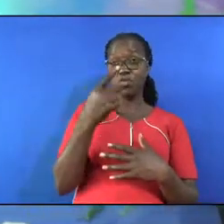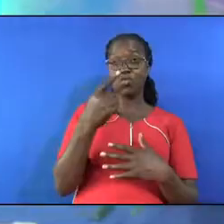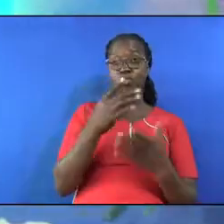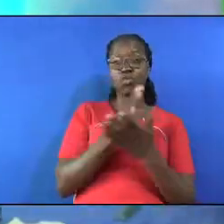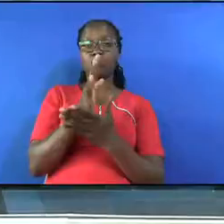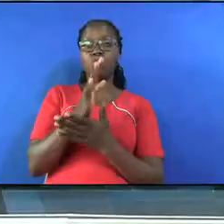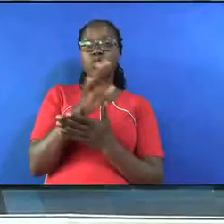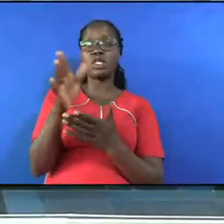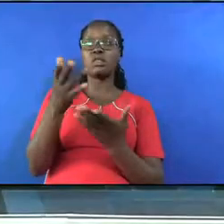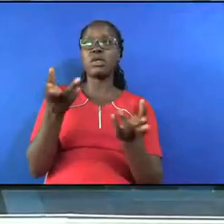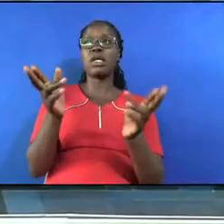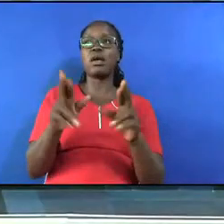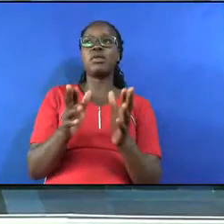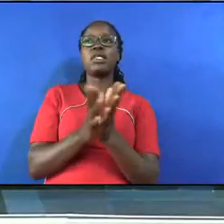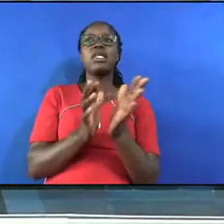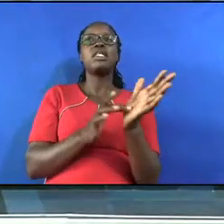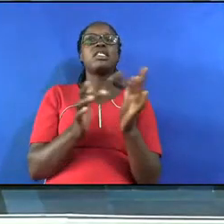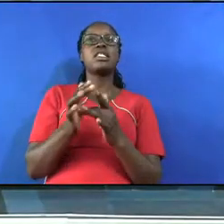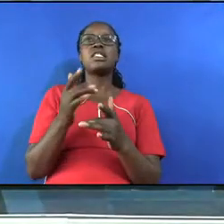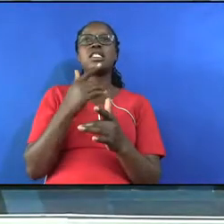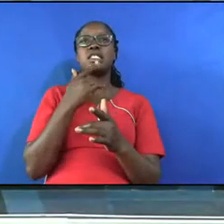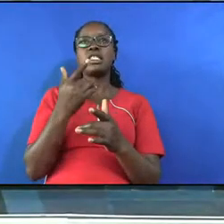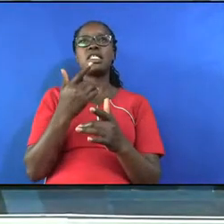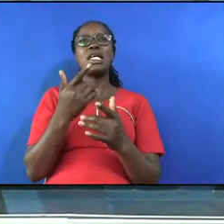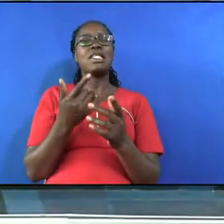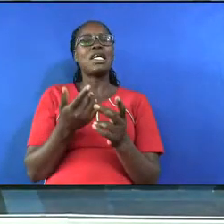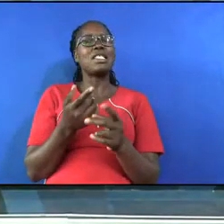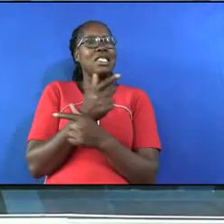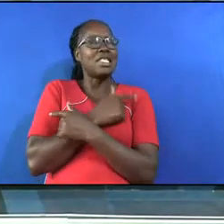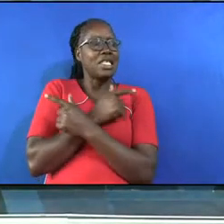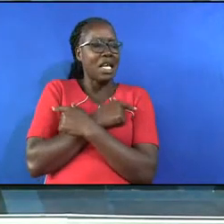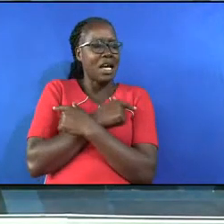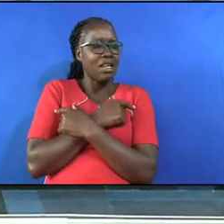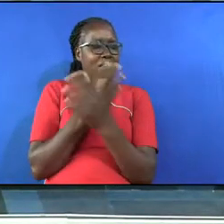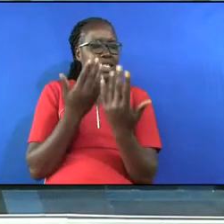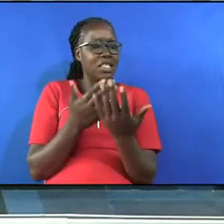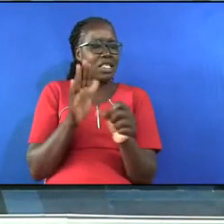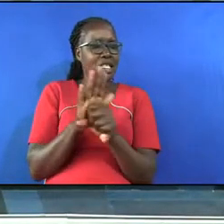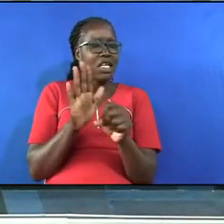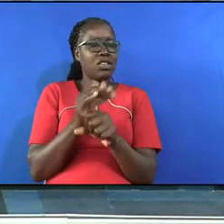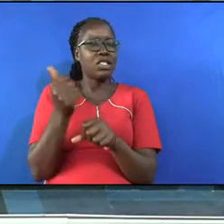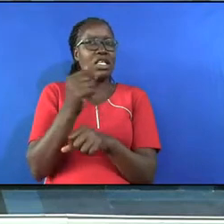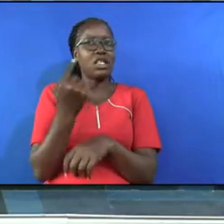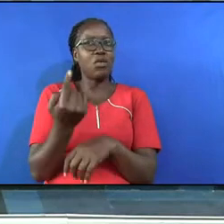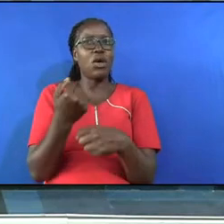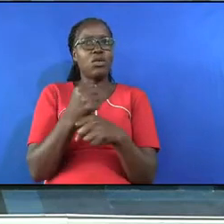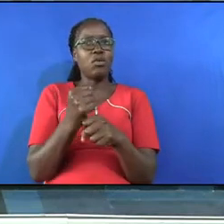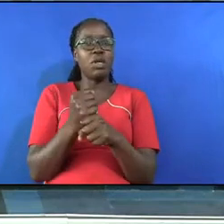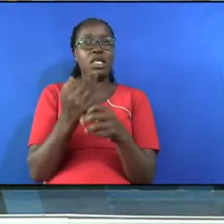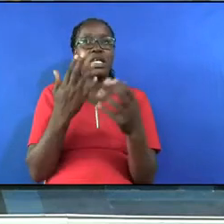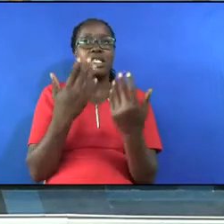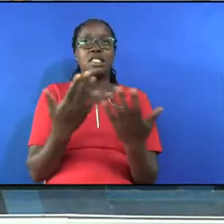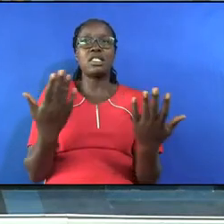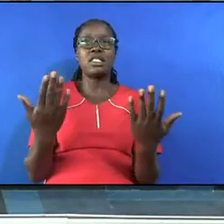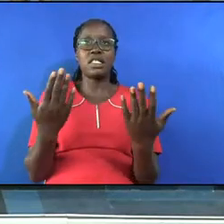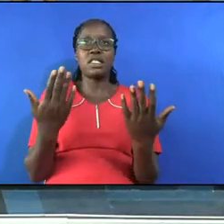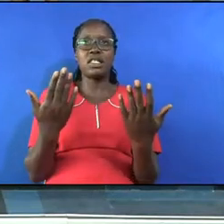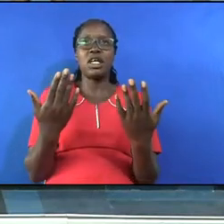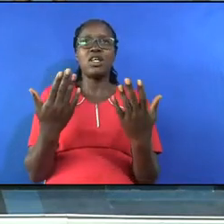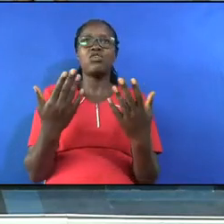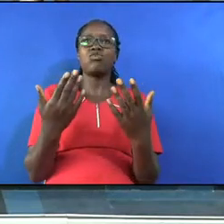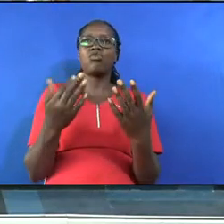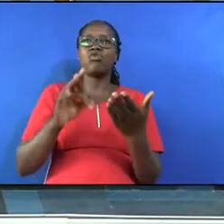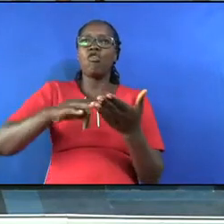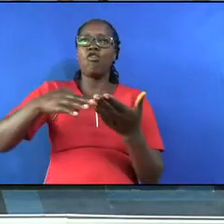us that he esteems children very much. And anyone who causes one of these little ones to